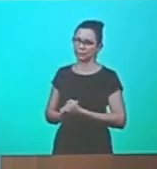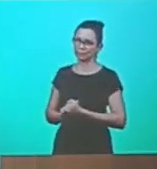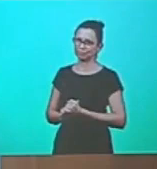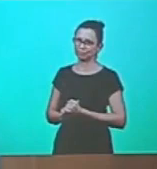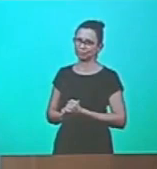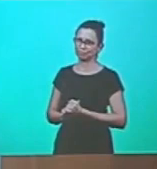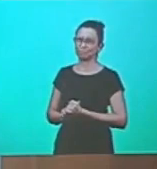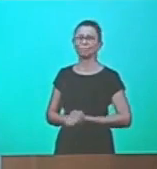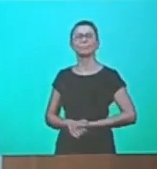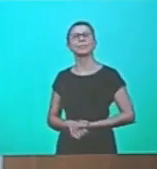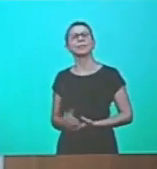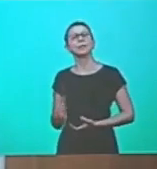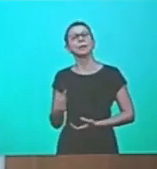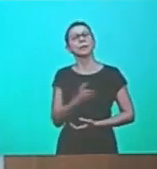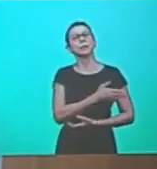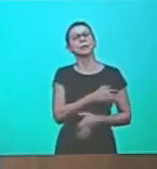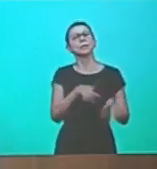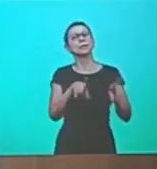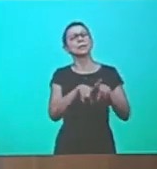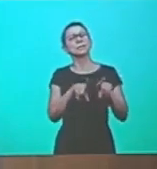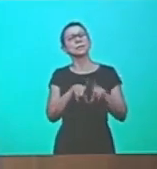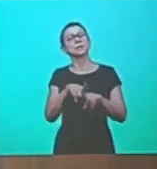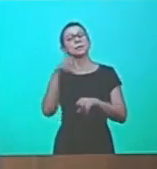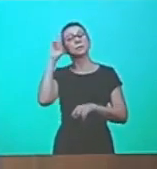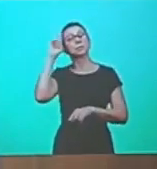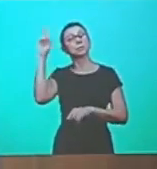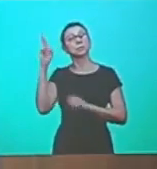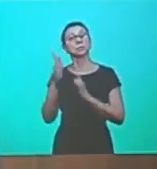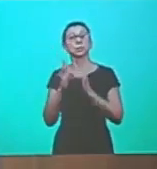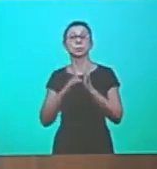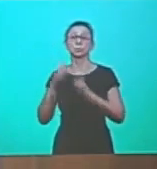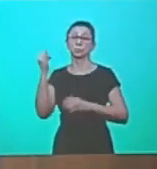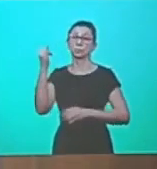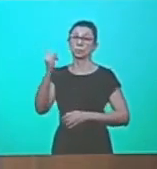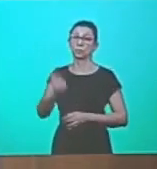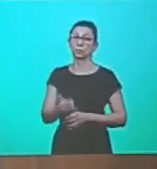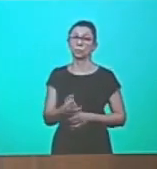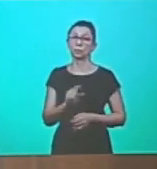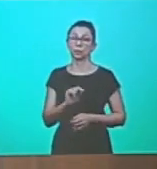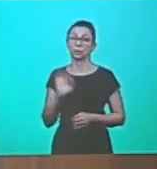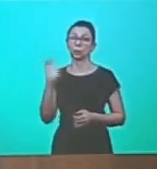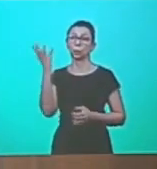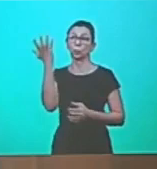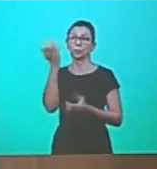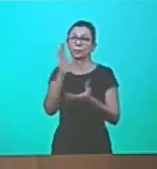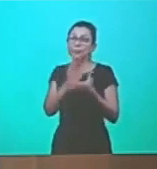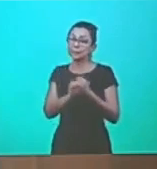A lot of people wouldn't have the carefulness in wanting to attend the wedding.